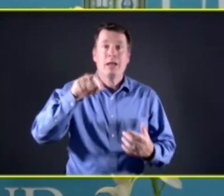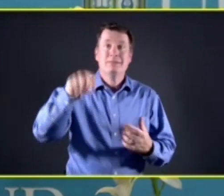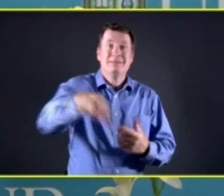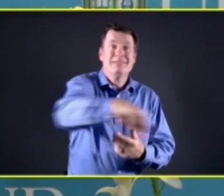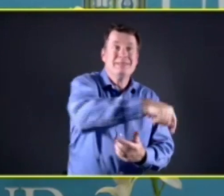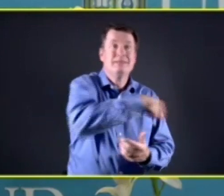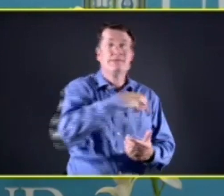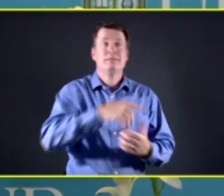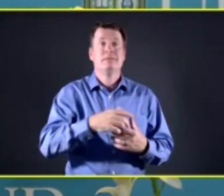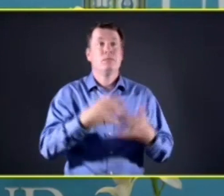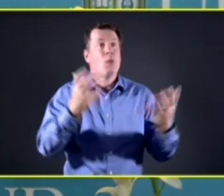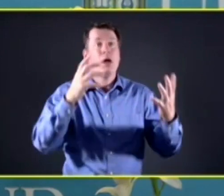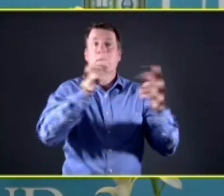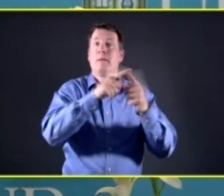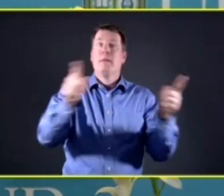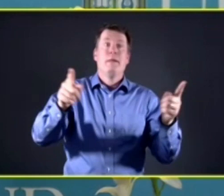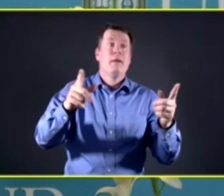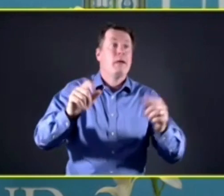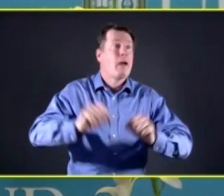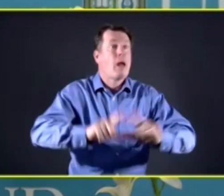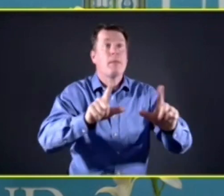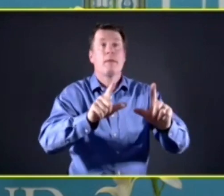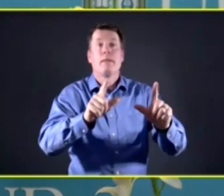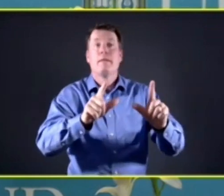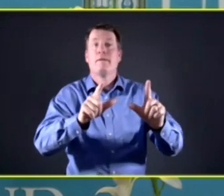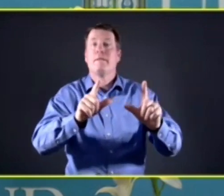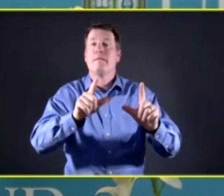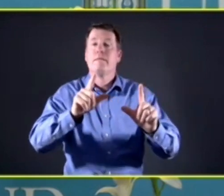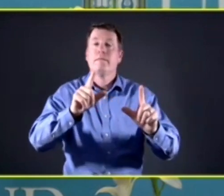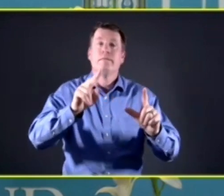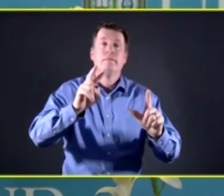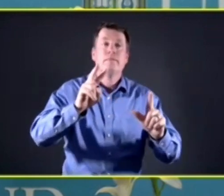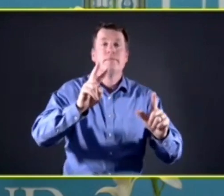B-roll of the drug. And I want to thank Jeff Mead for